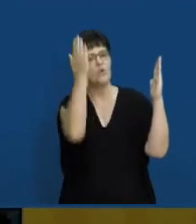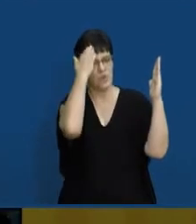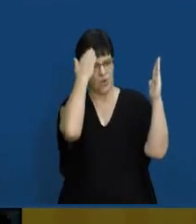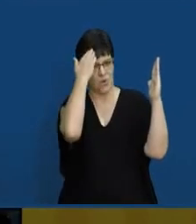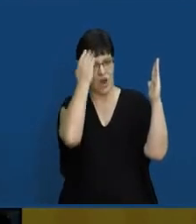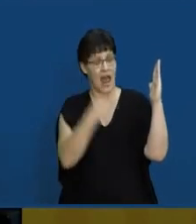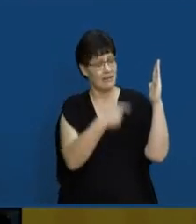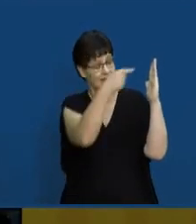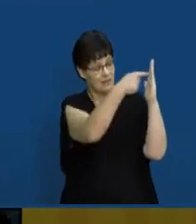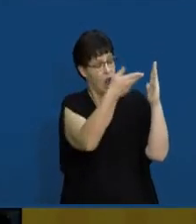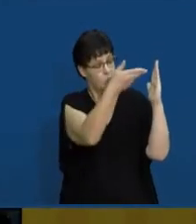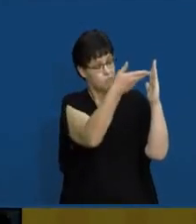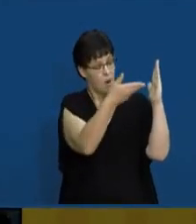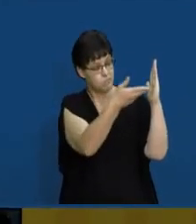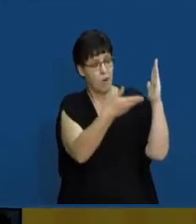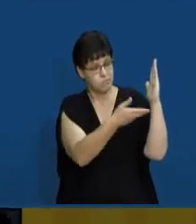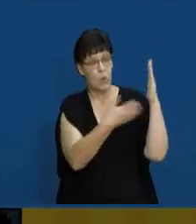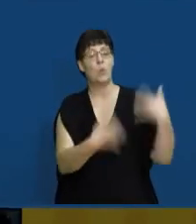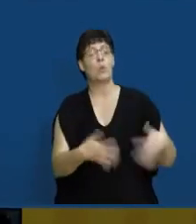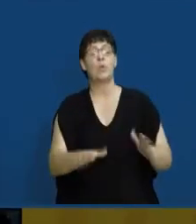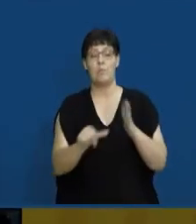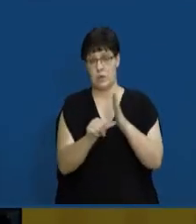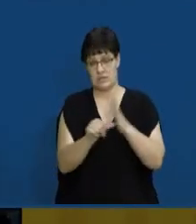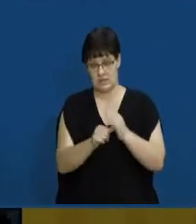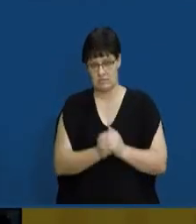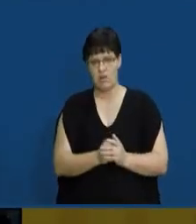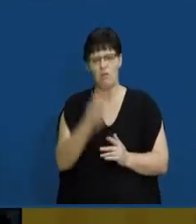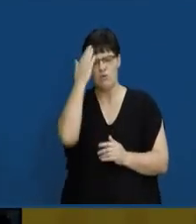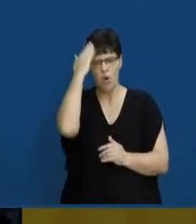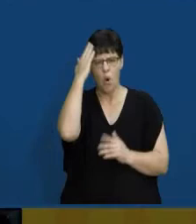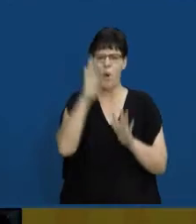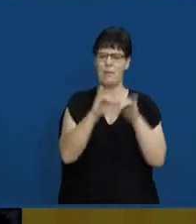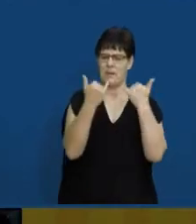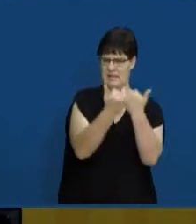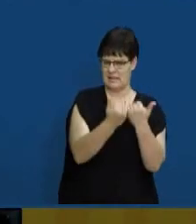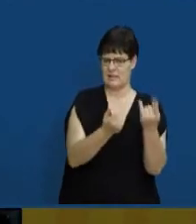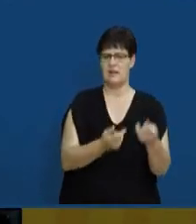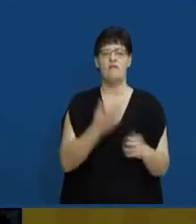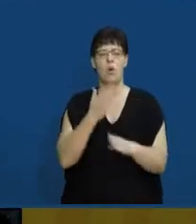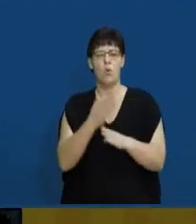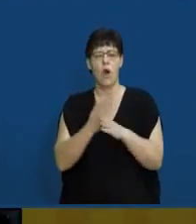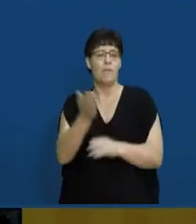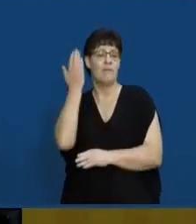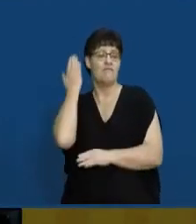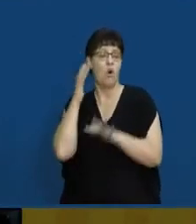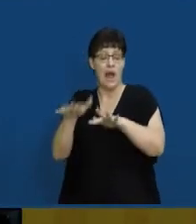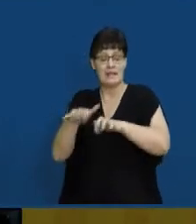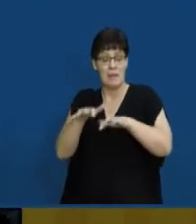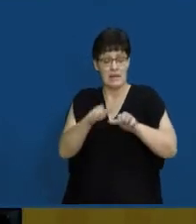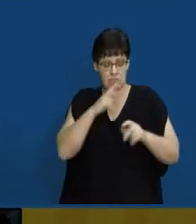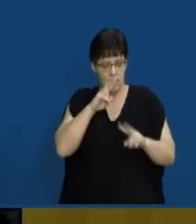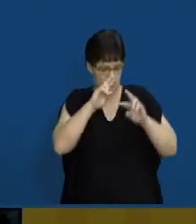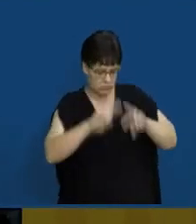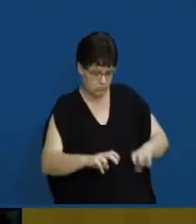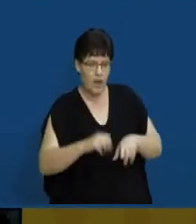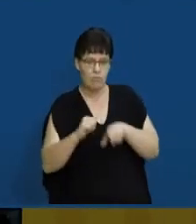is important, right? You will notice when you're doing companies, you will notice if you've worked through past exam papers,